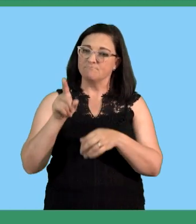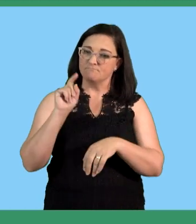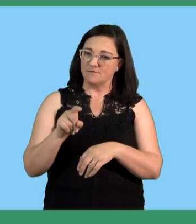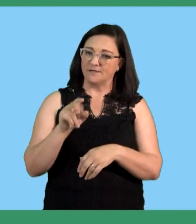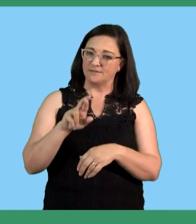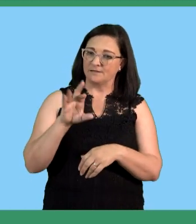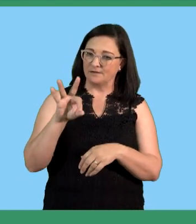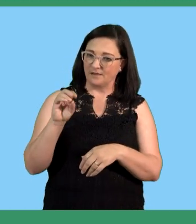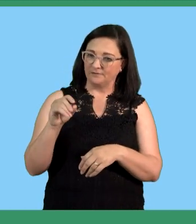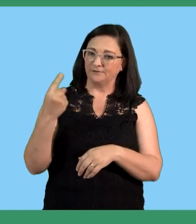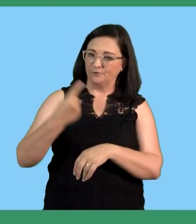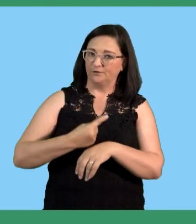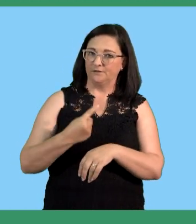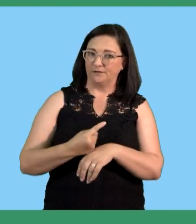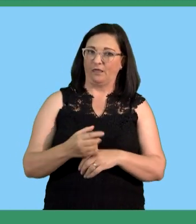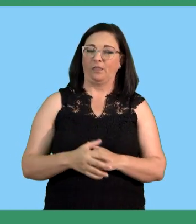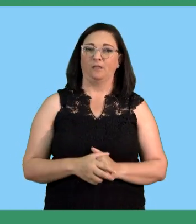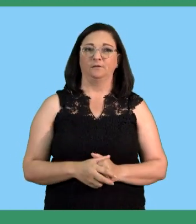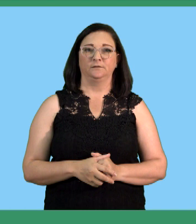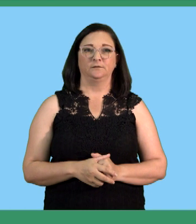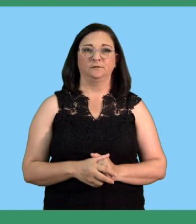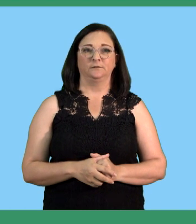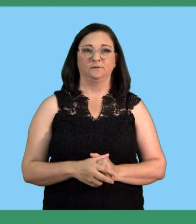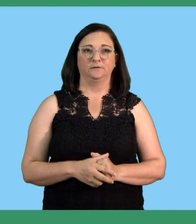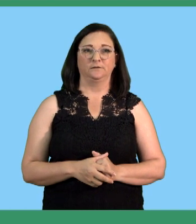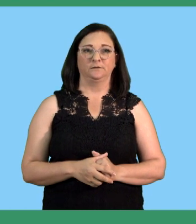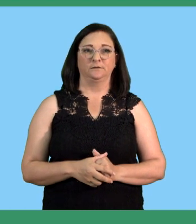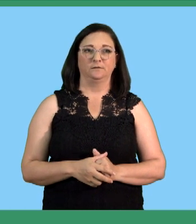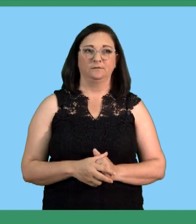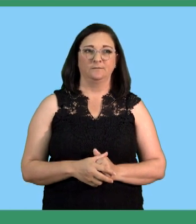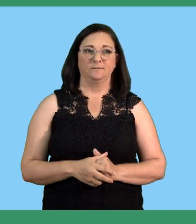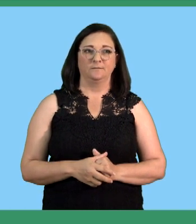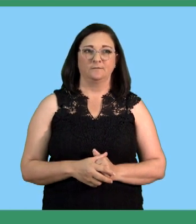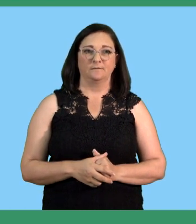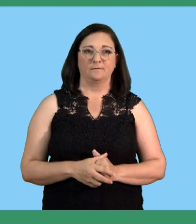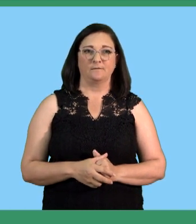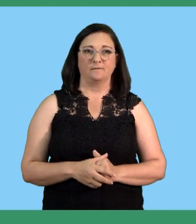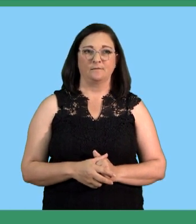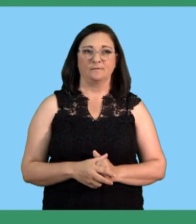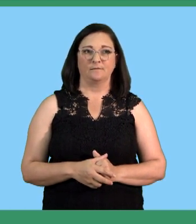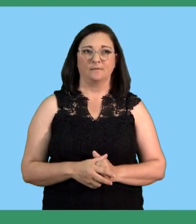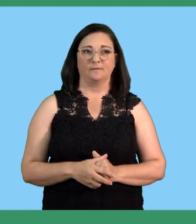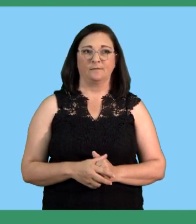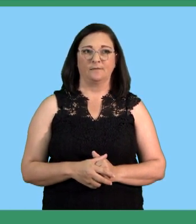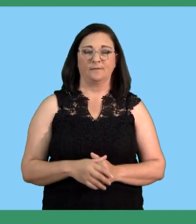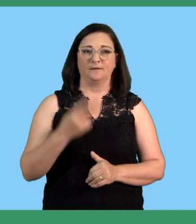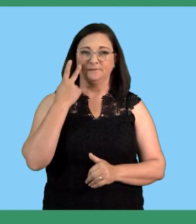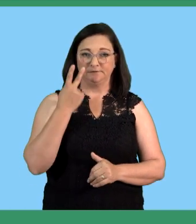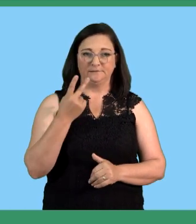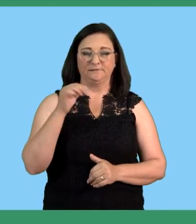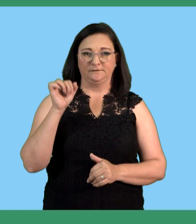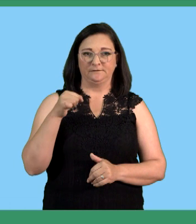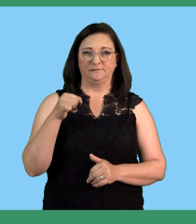is the first one. Don't know if I should write it here so that you can see. Right. That is the